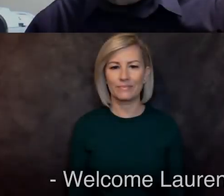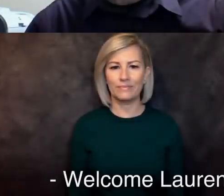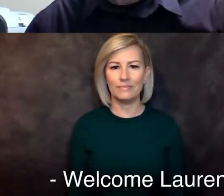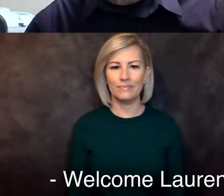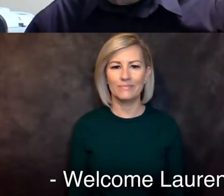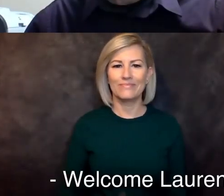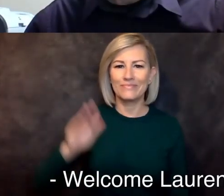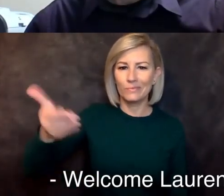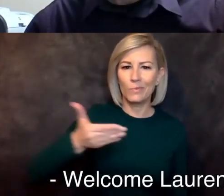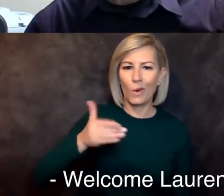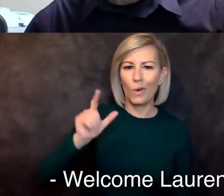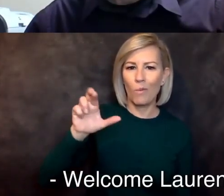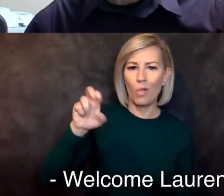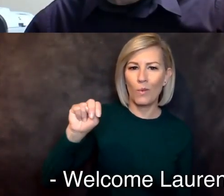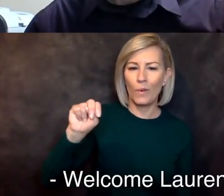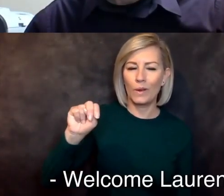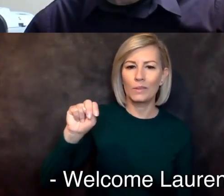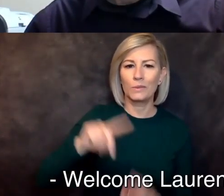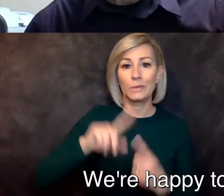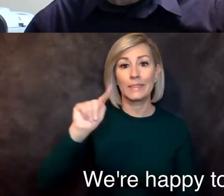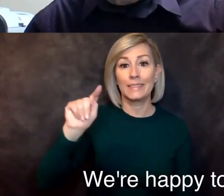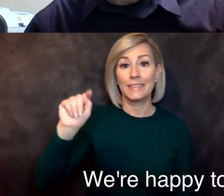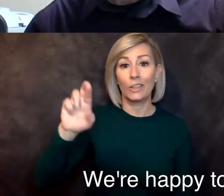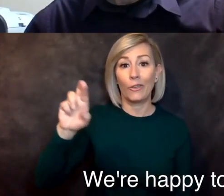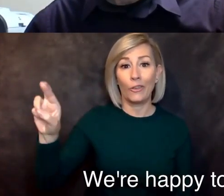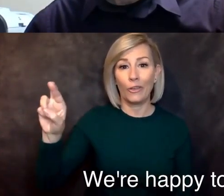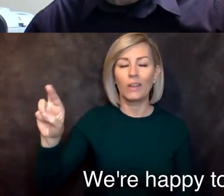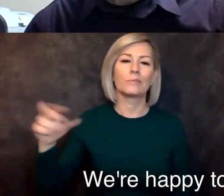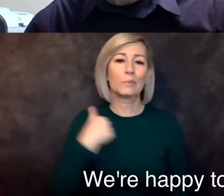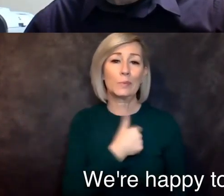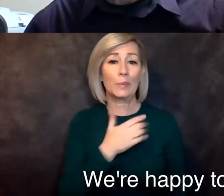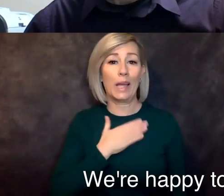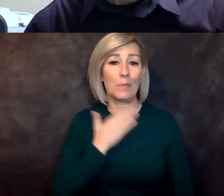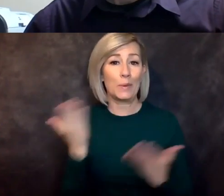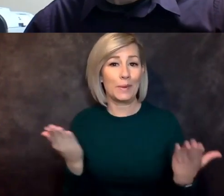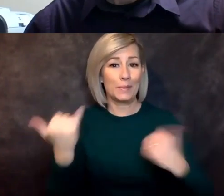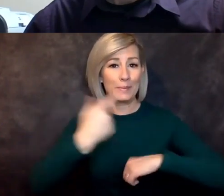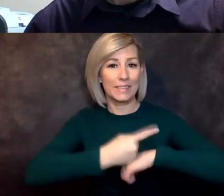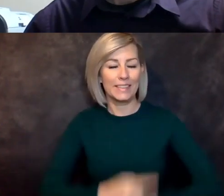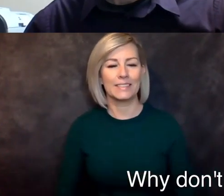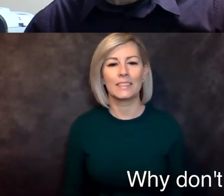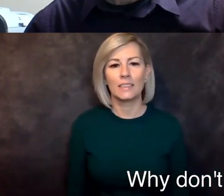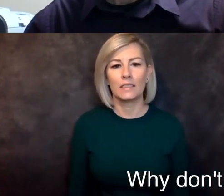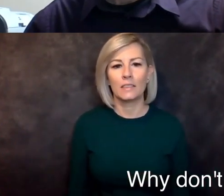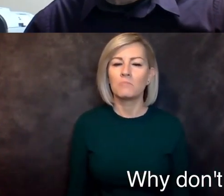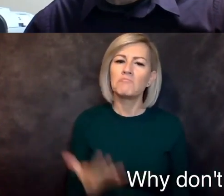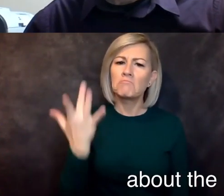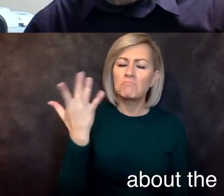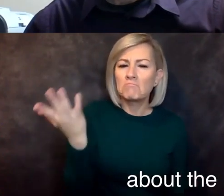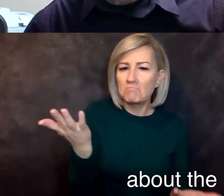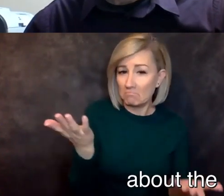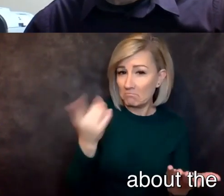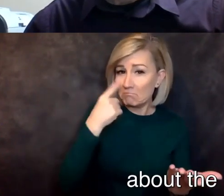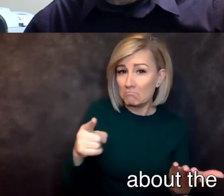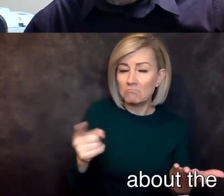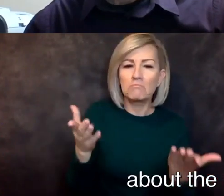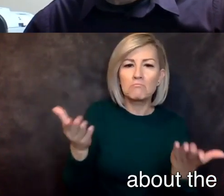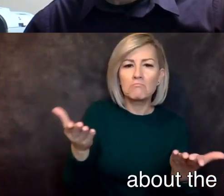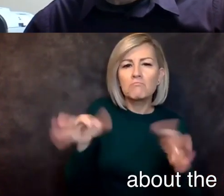Welcome, Lauren, to the Resource Roundup. We're happy to have you today with us. Why don't you tell us a little bit about the